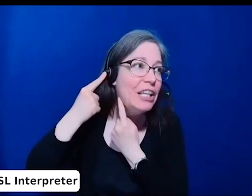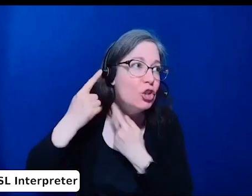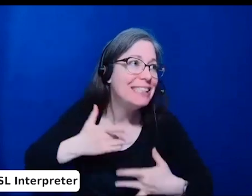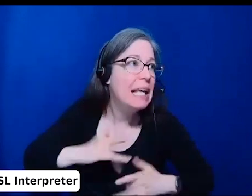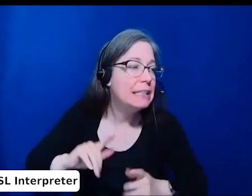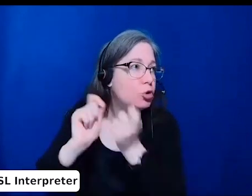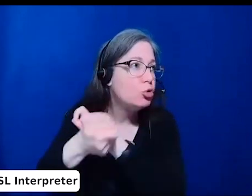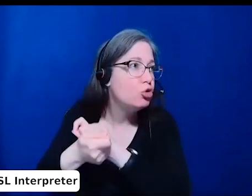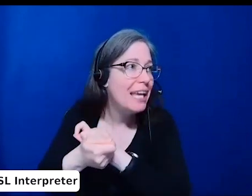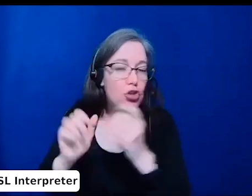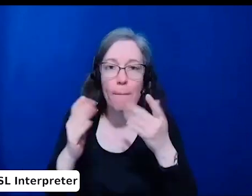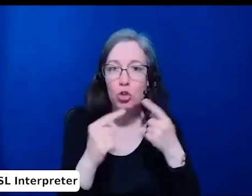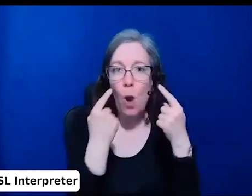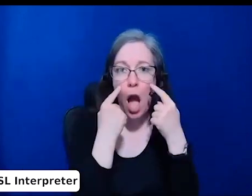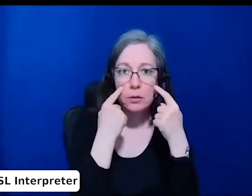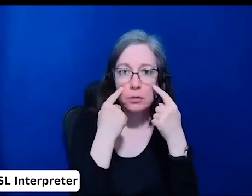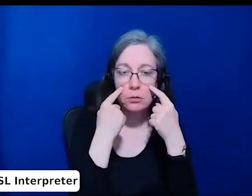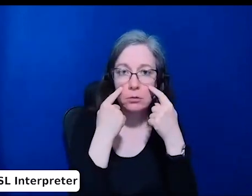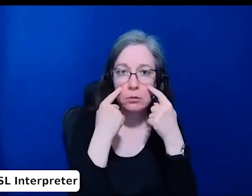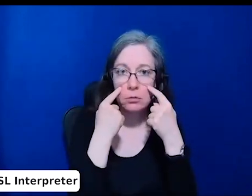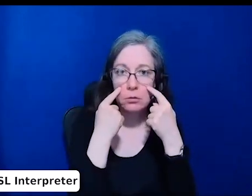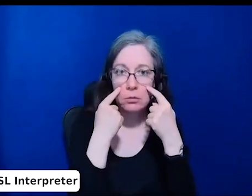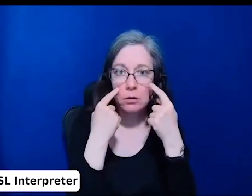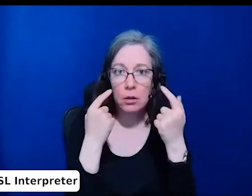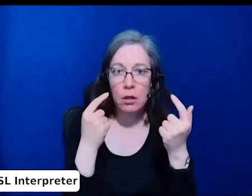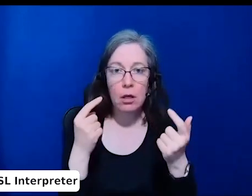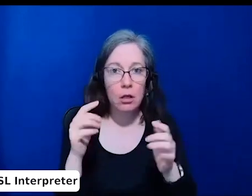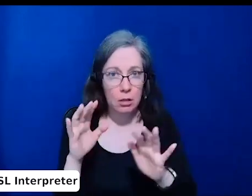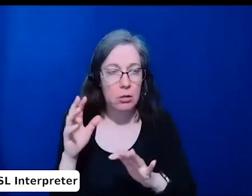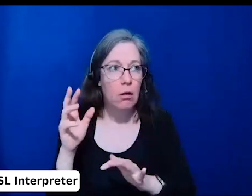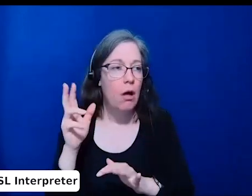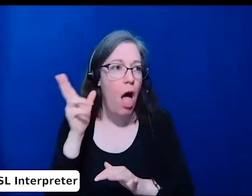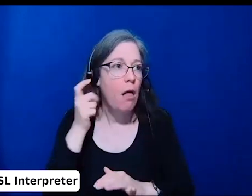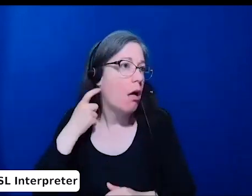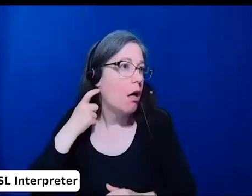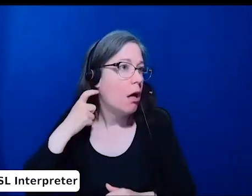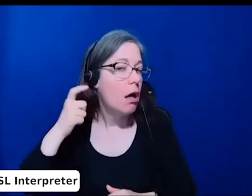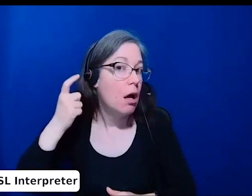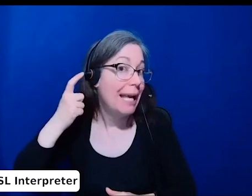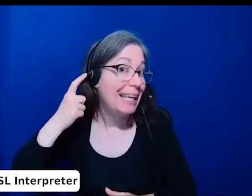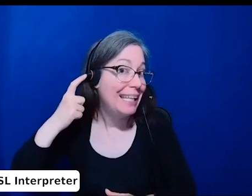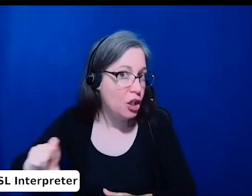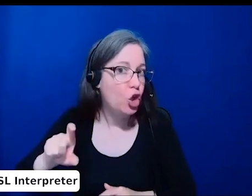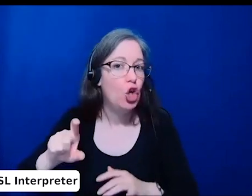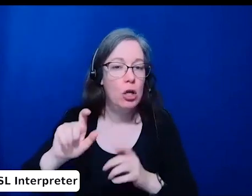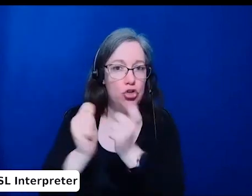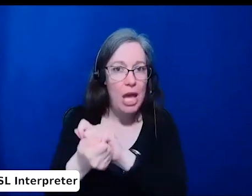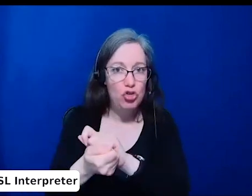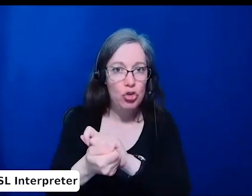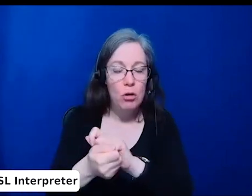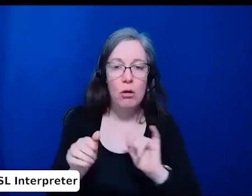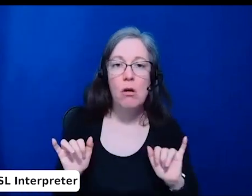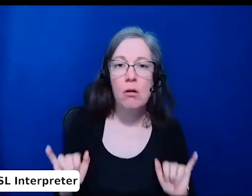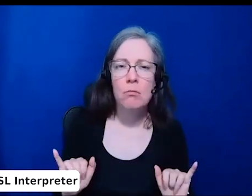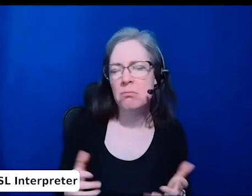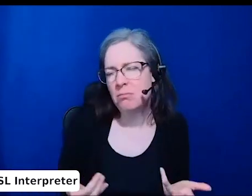like a screen refresh rate, than our eyes. In fact, data sonification is not some newfangled thing.